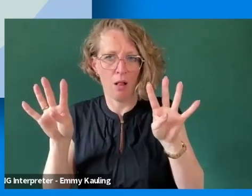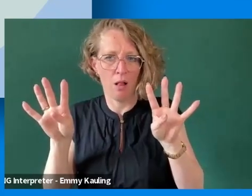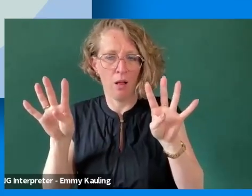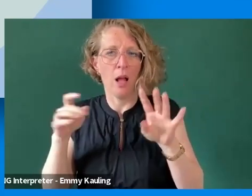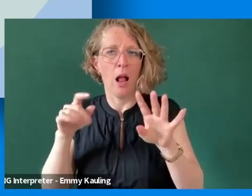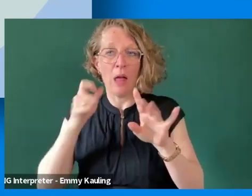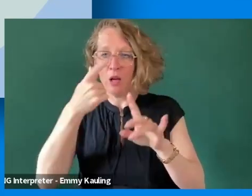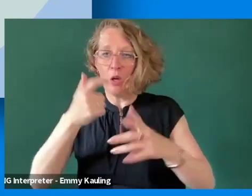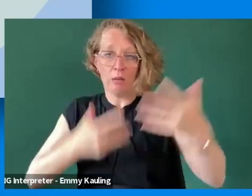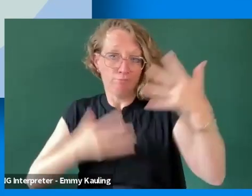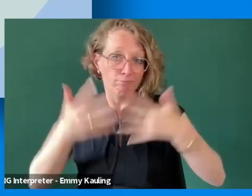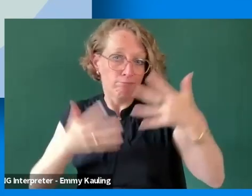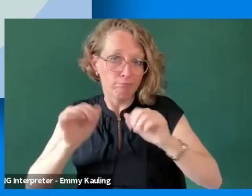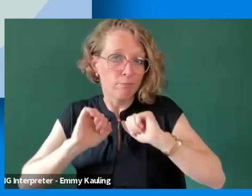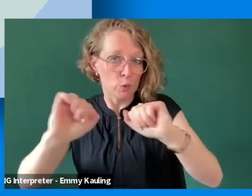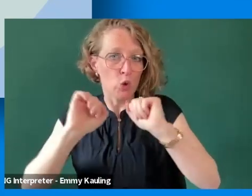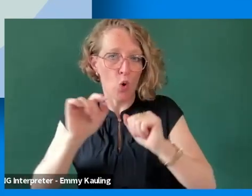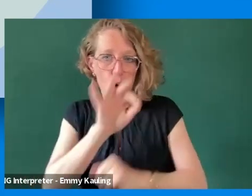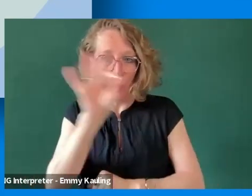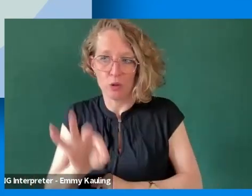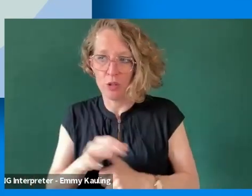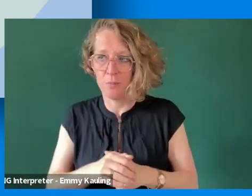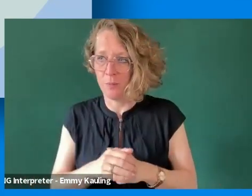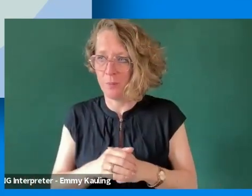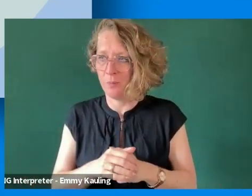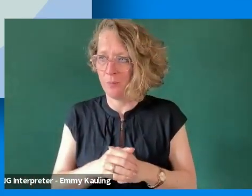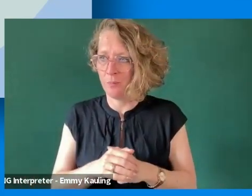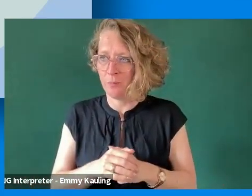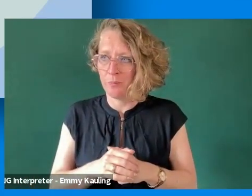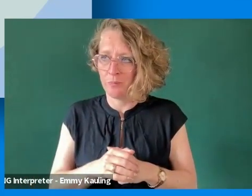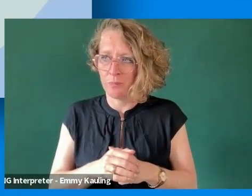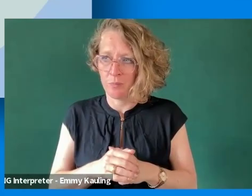sign a question, I